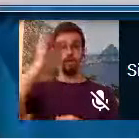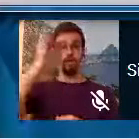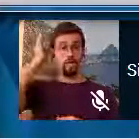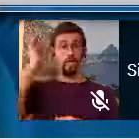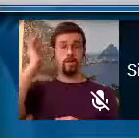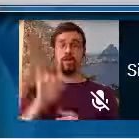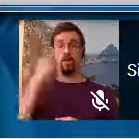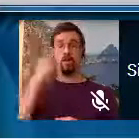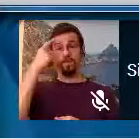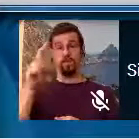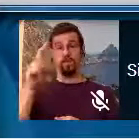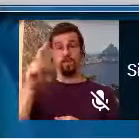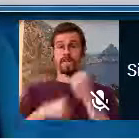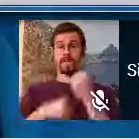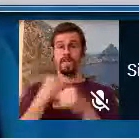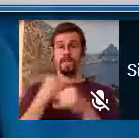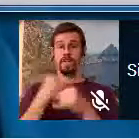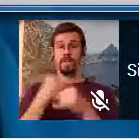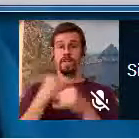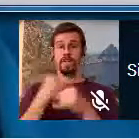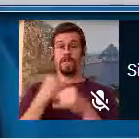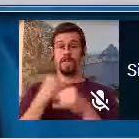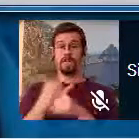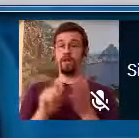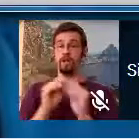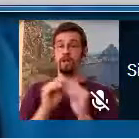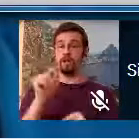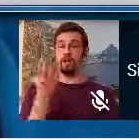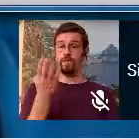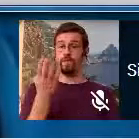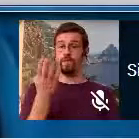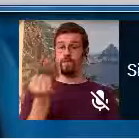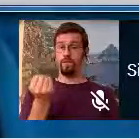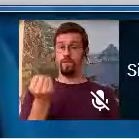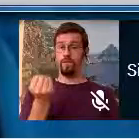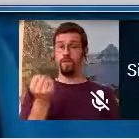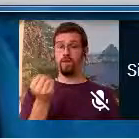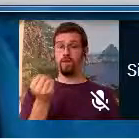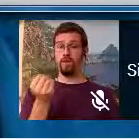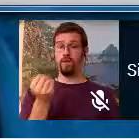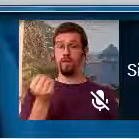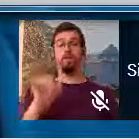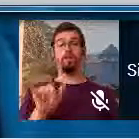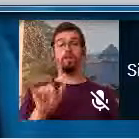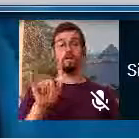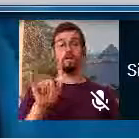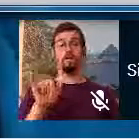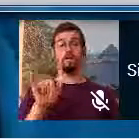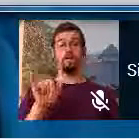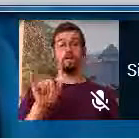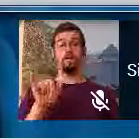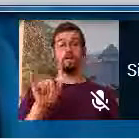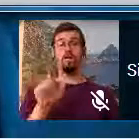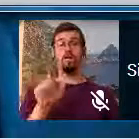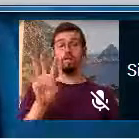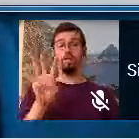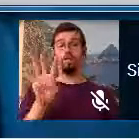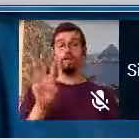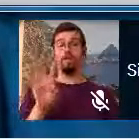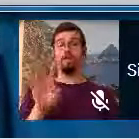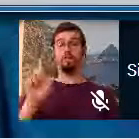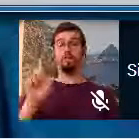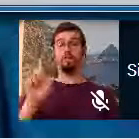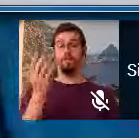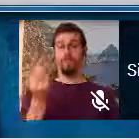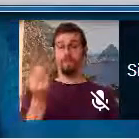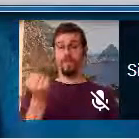Symposium 21 through 24, July 2014. Isn't that exciting? Thank you, Yosra. Let's go to the next